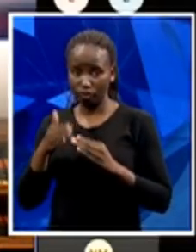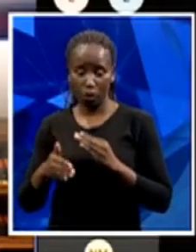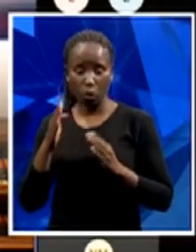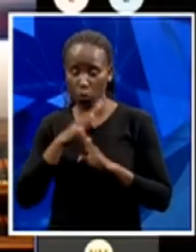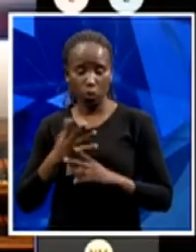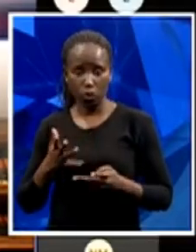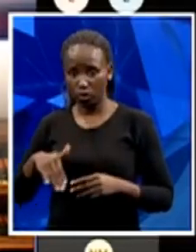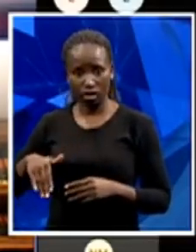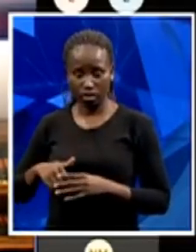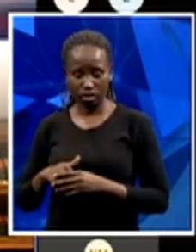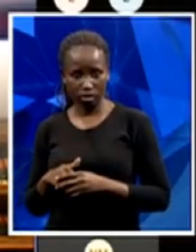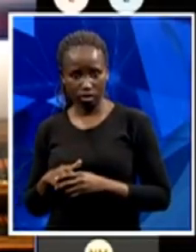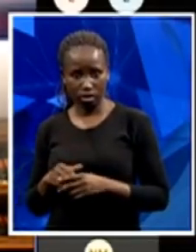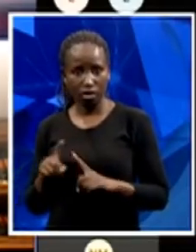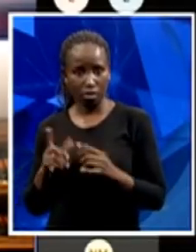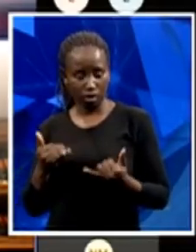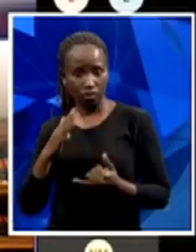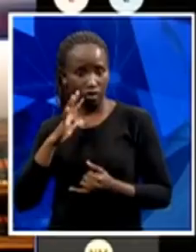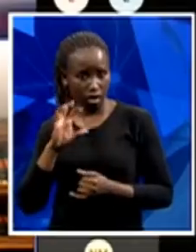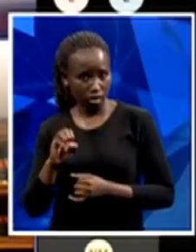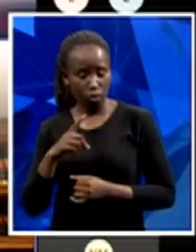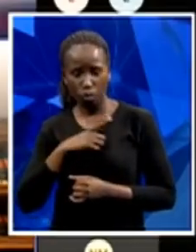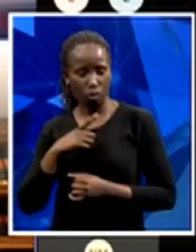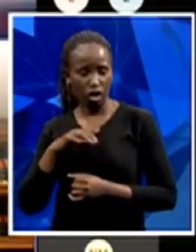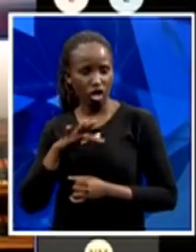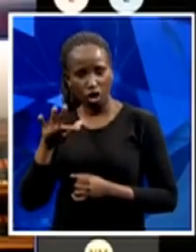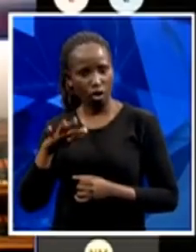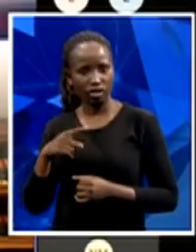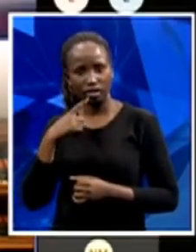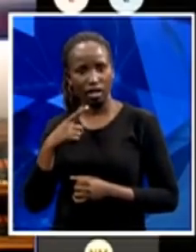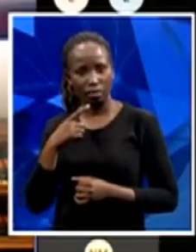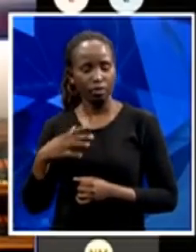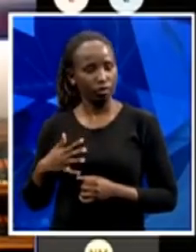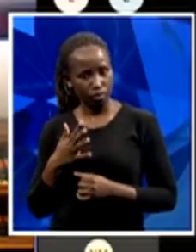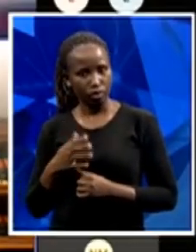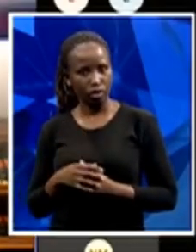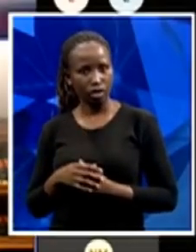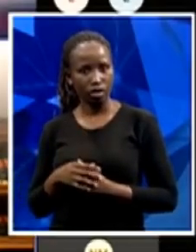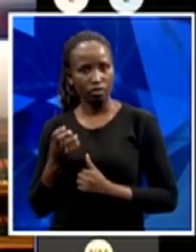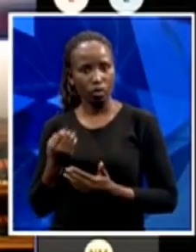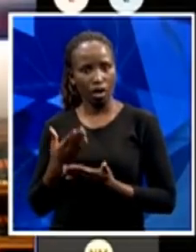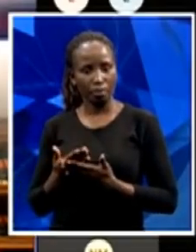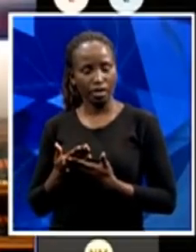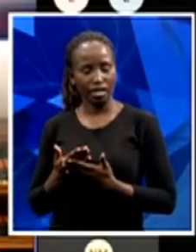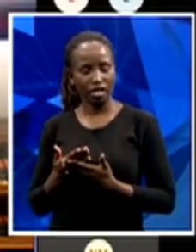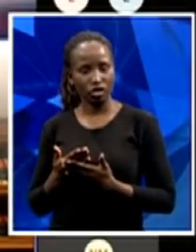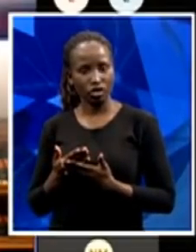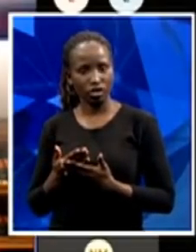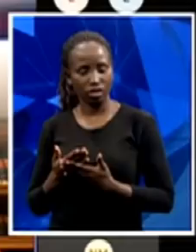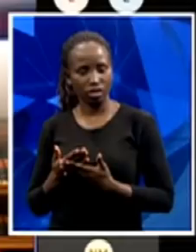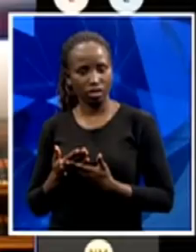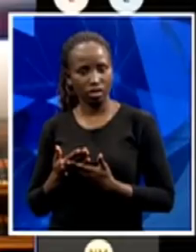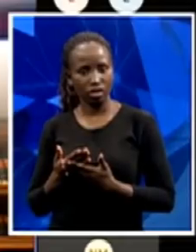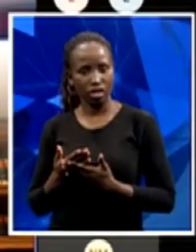not seek to bring the applications that he says he seeks